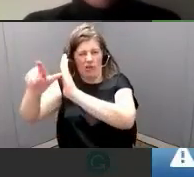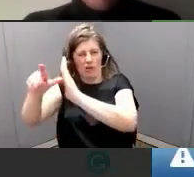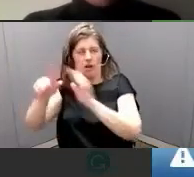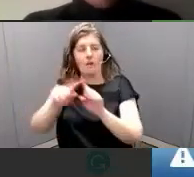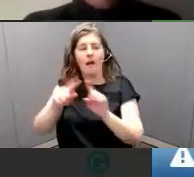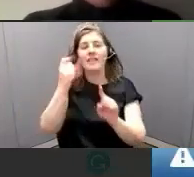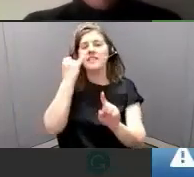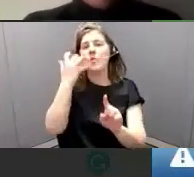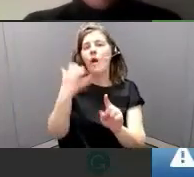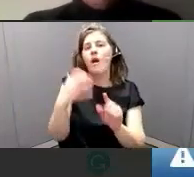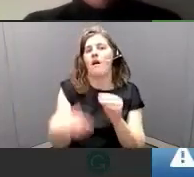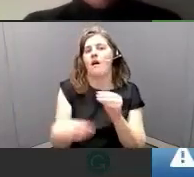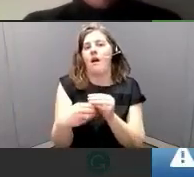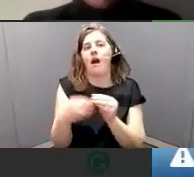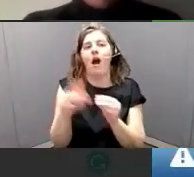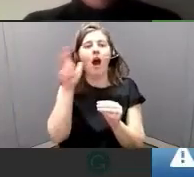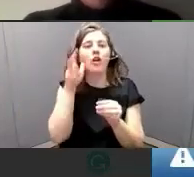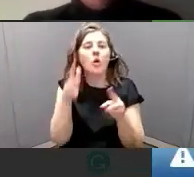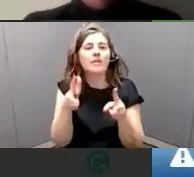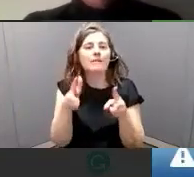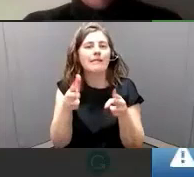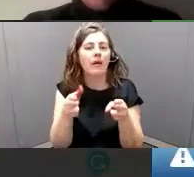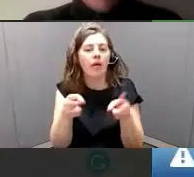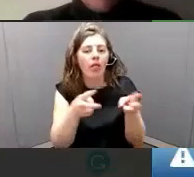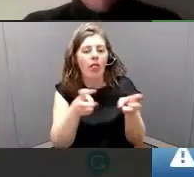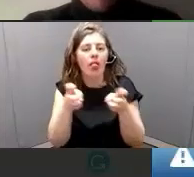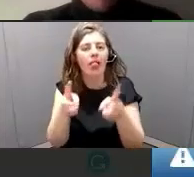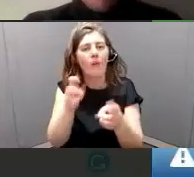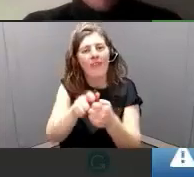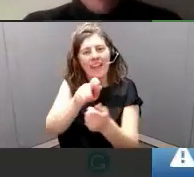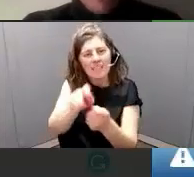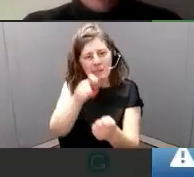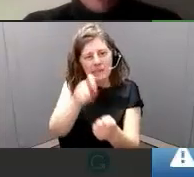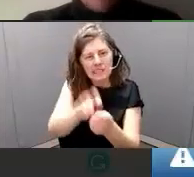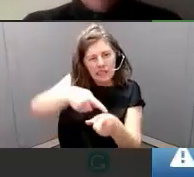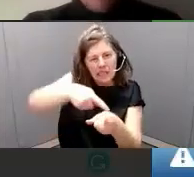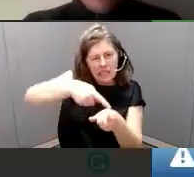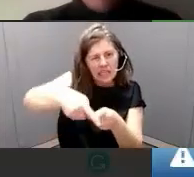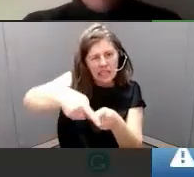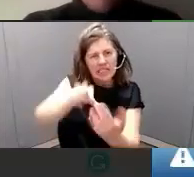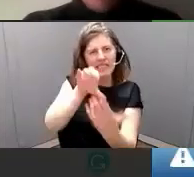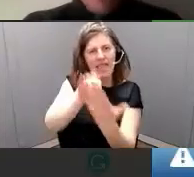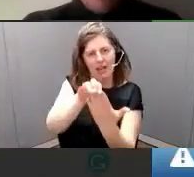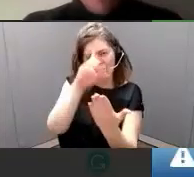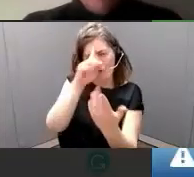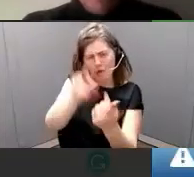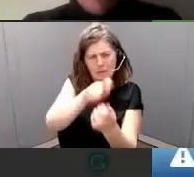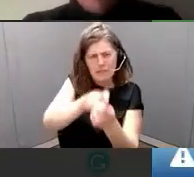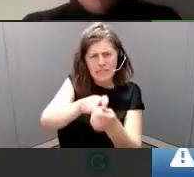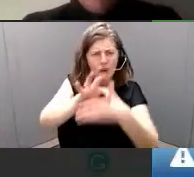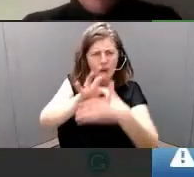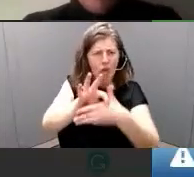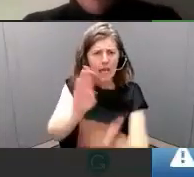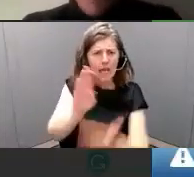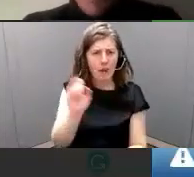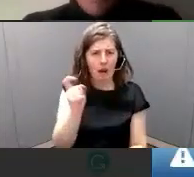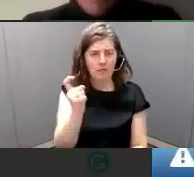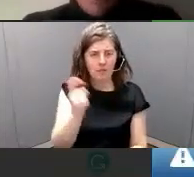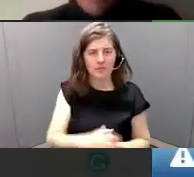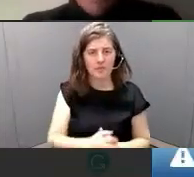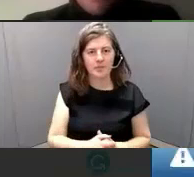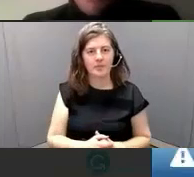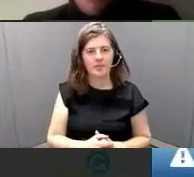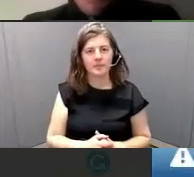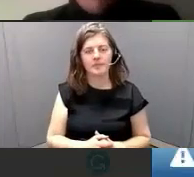like to have an audio snippet in your specific section of a specific content box.